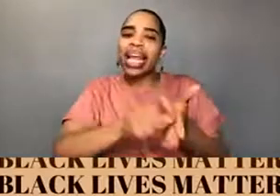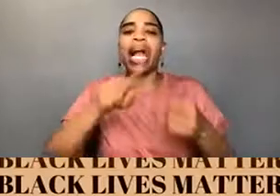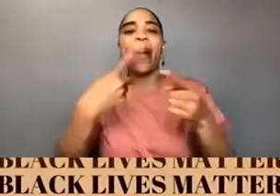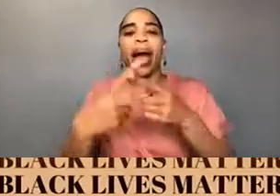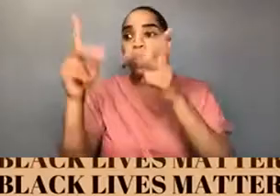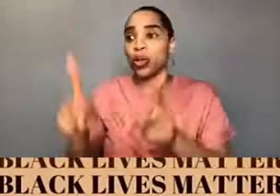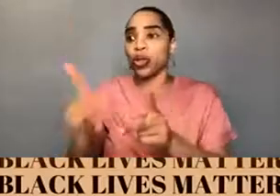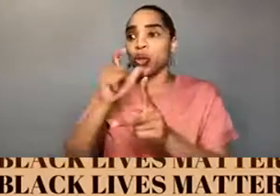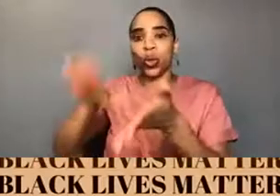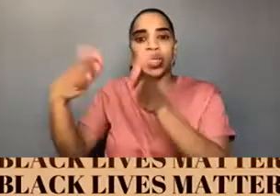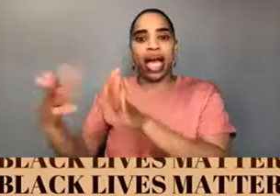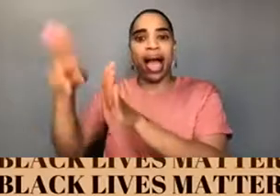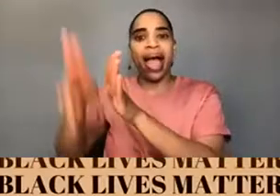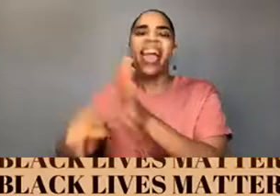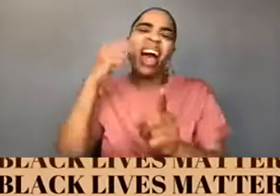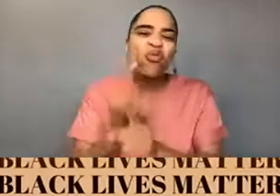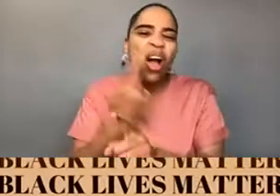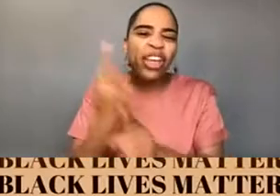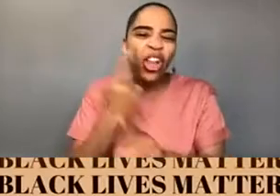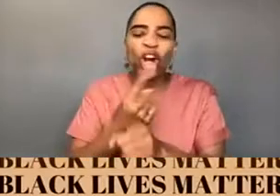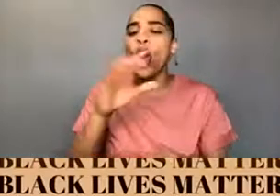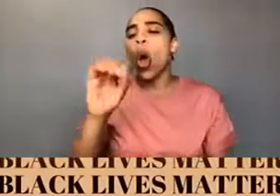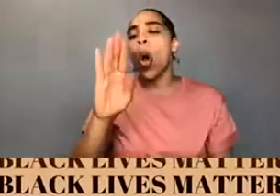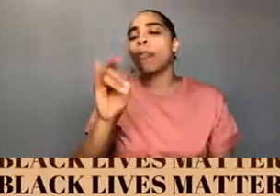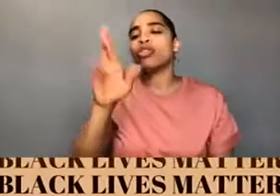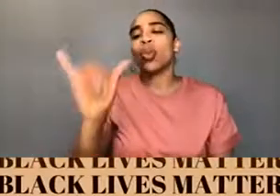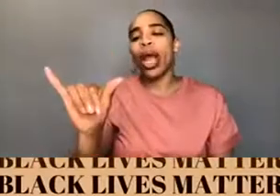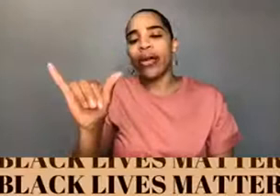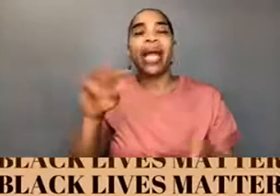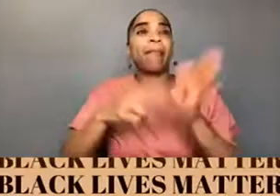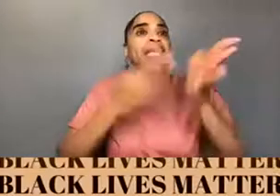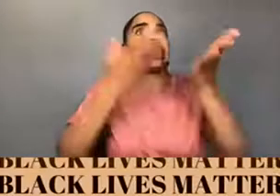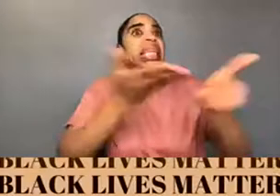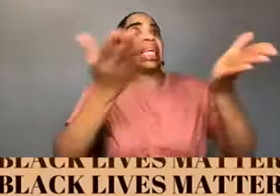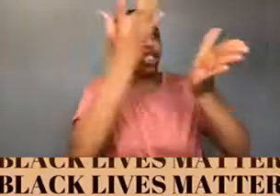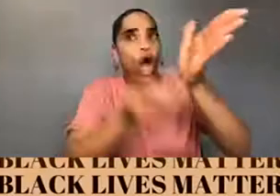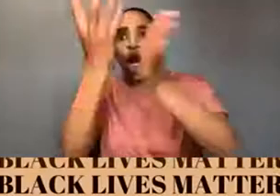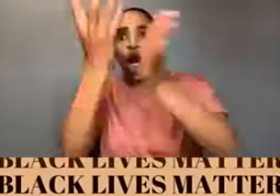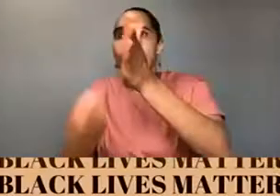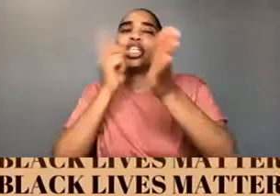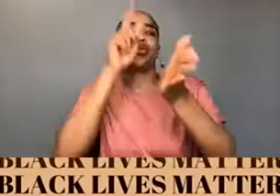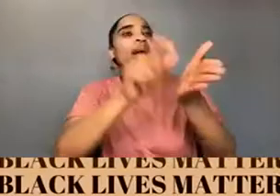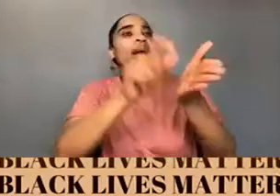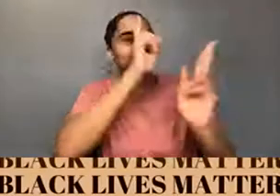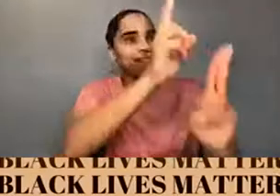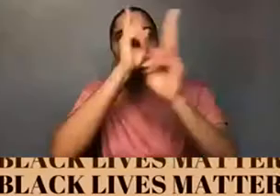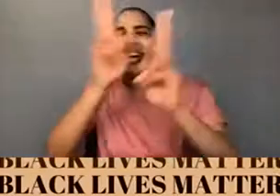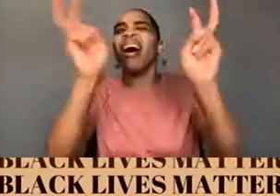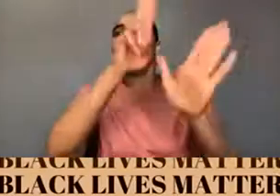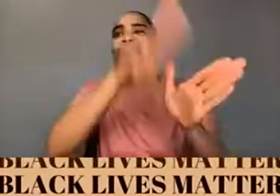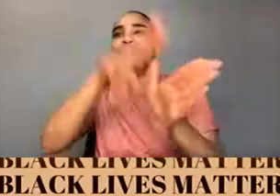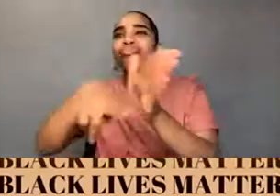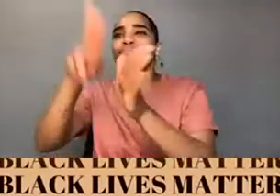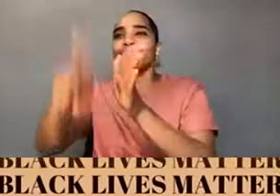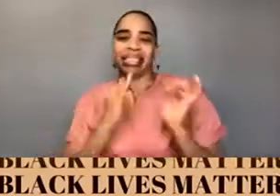But they're not traditional obituaries, like they're obituaries for like things in her life that no longer exist, right? And I feel like this poem